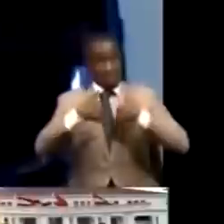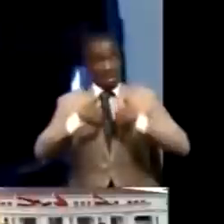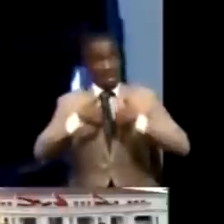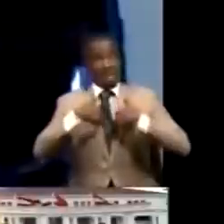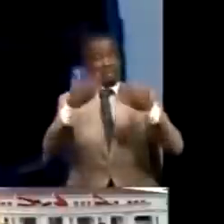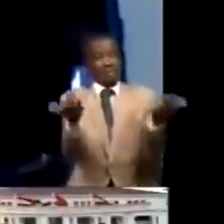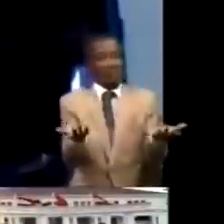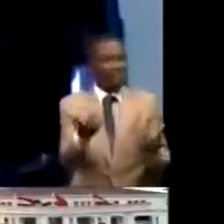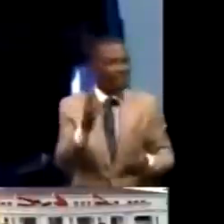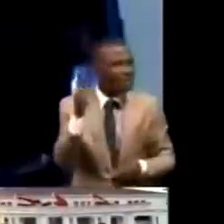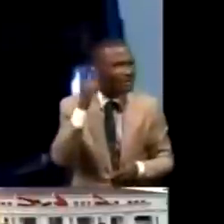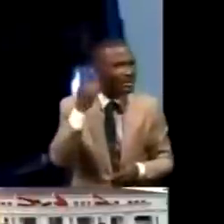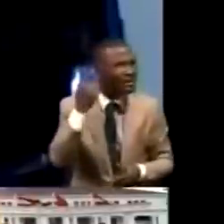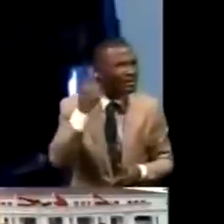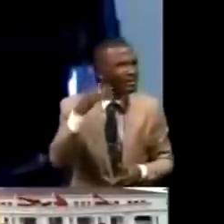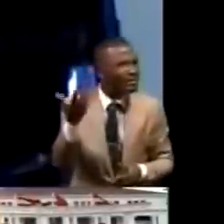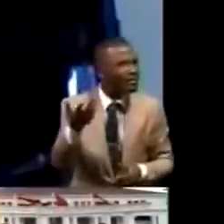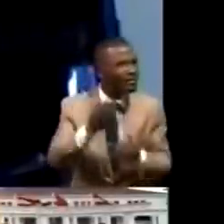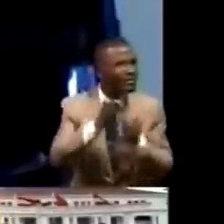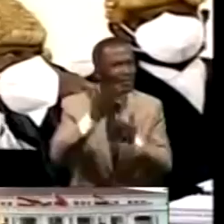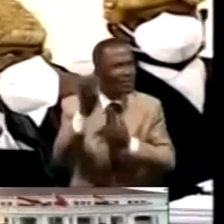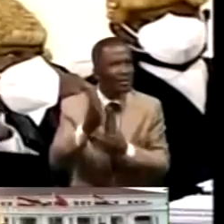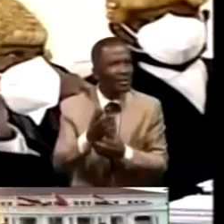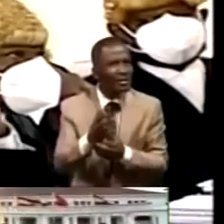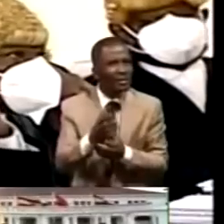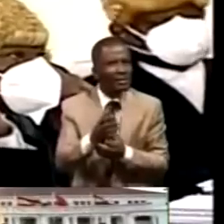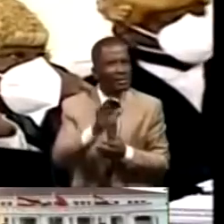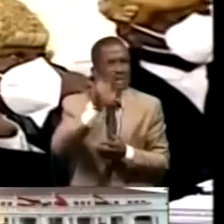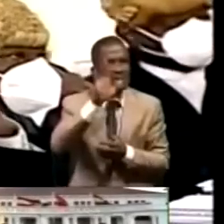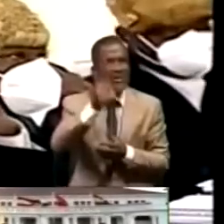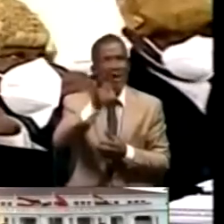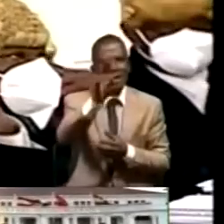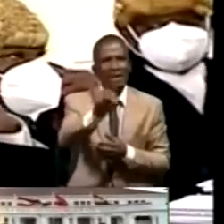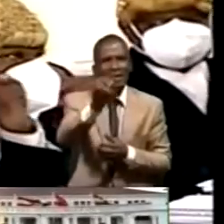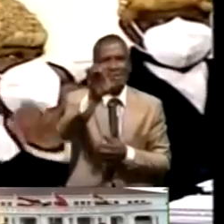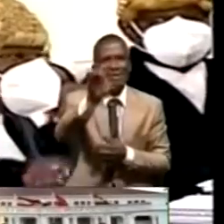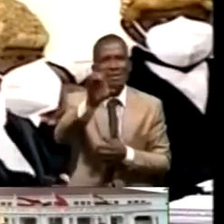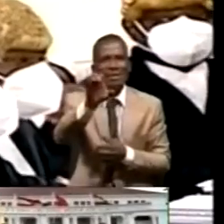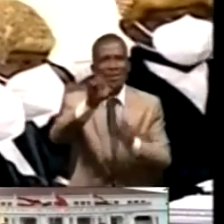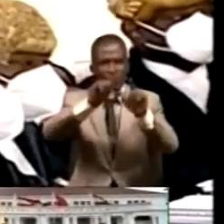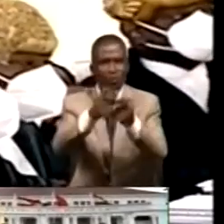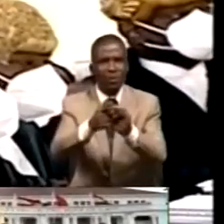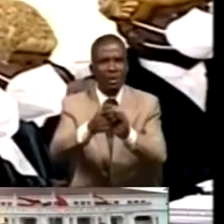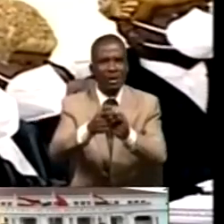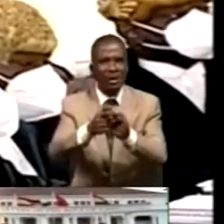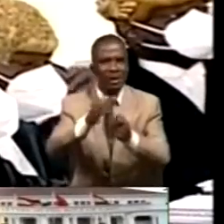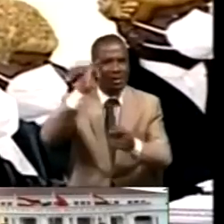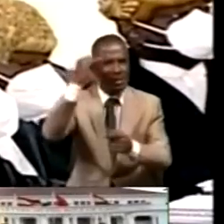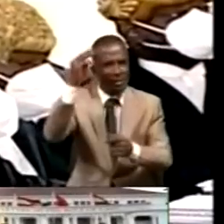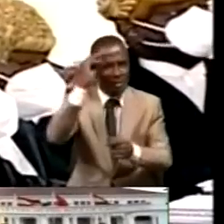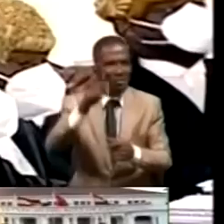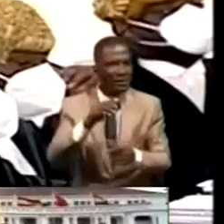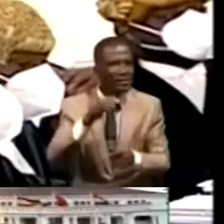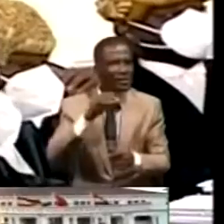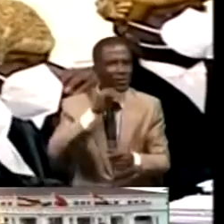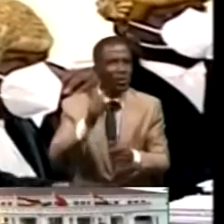I didn't hear the question. I said the petitioner and your party, the NDC party. I heard auntie. That is